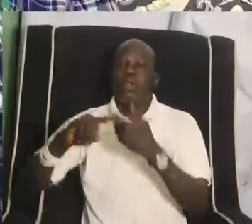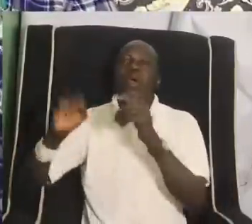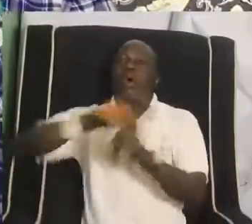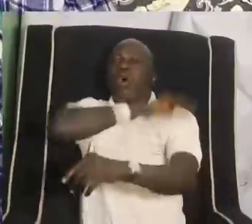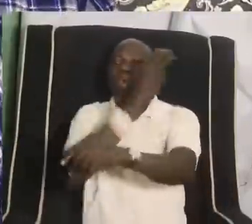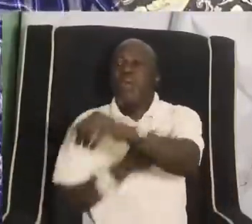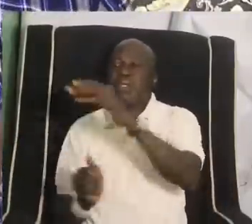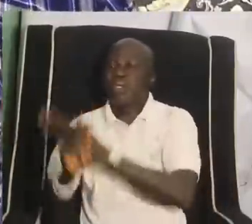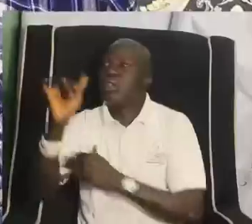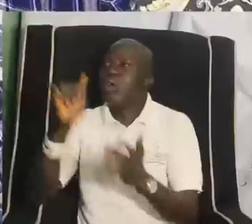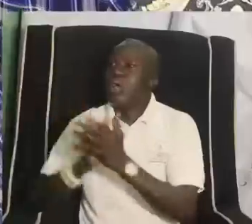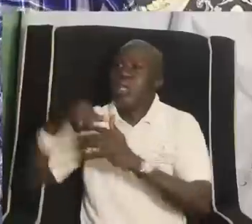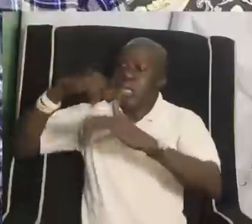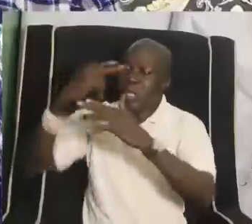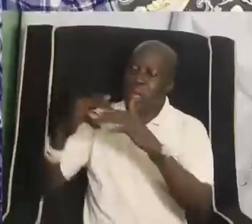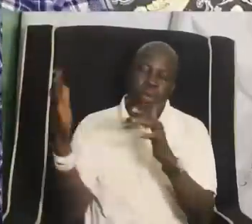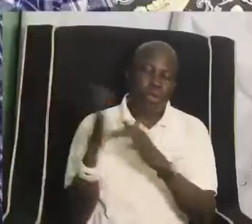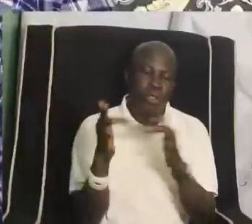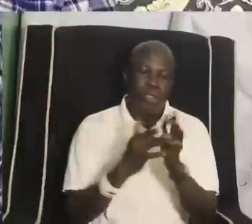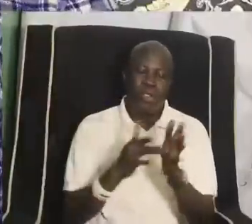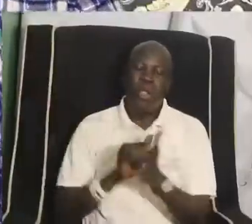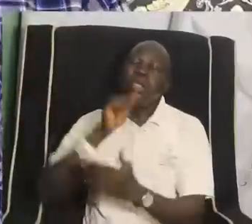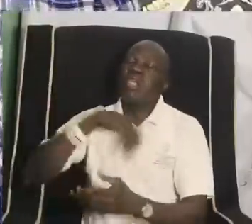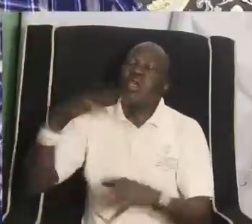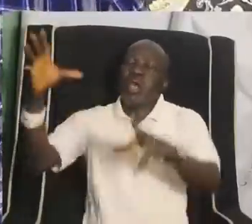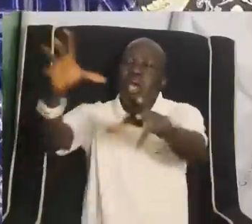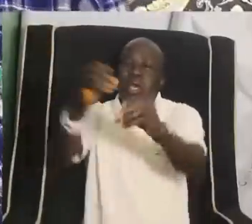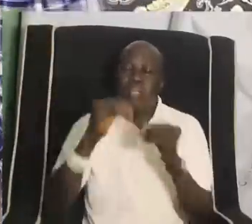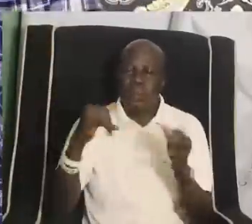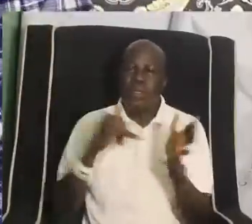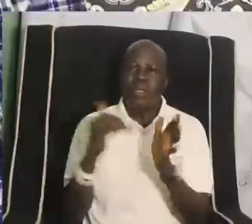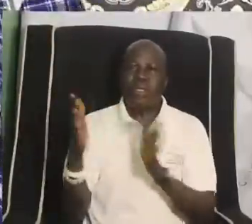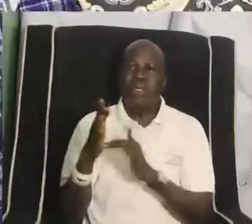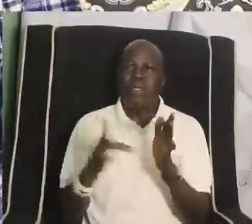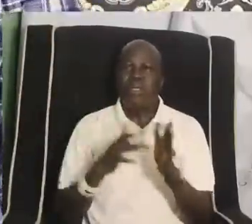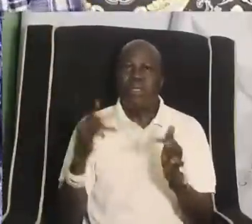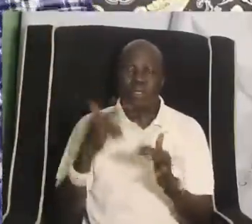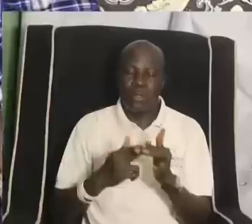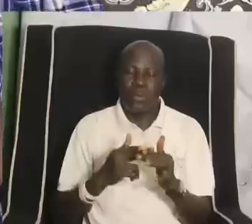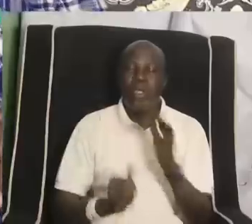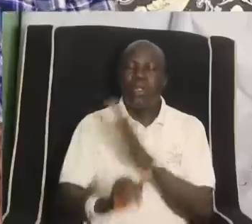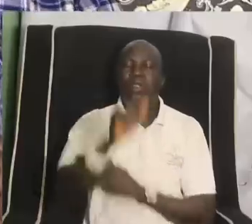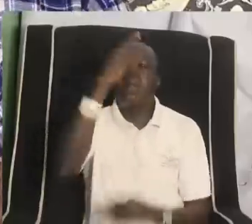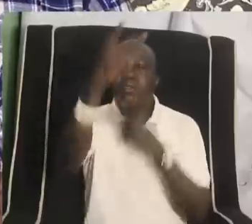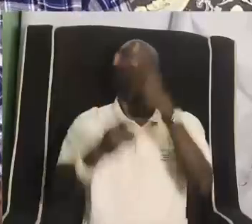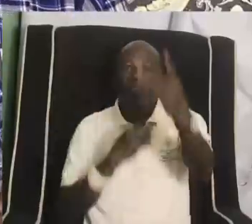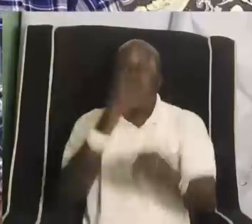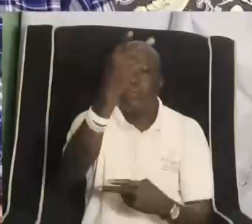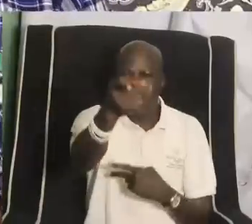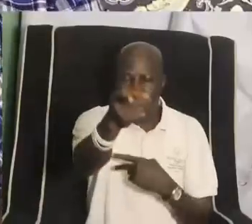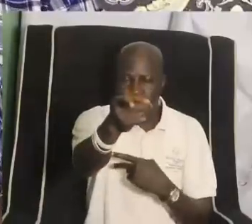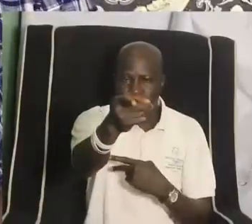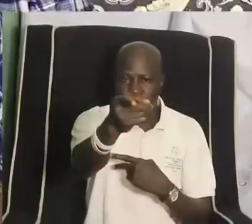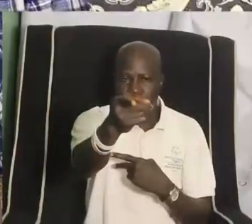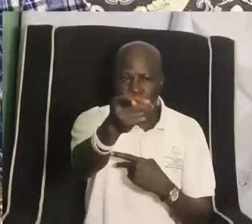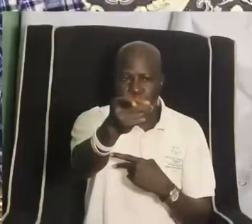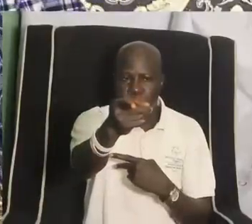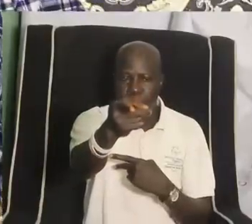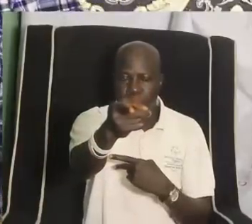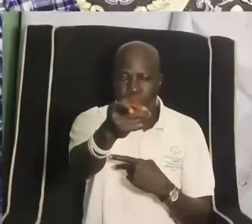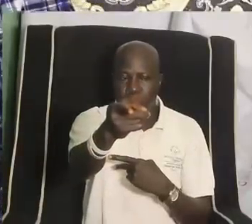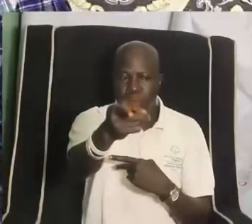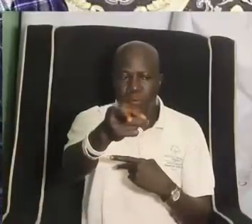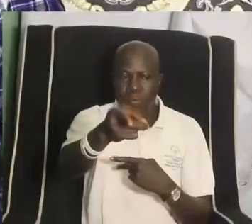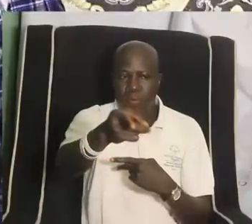In the name of Jesus Christ, oh, of Nazareth, you should be accepted. Allah, God will visit